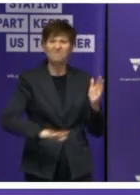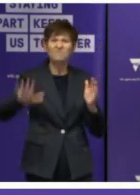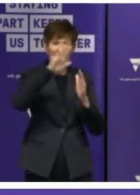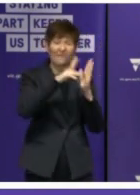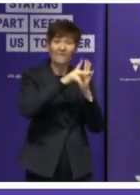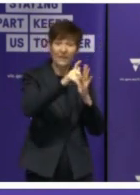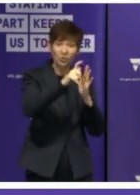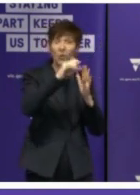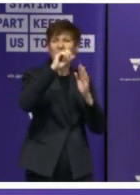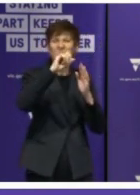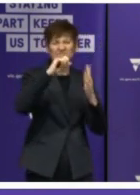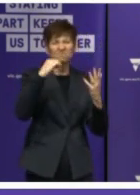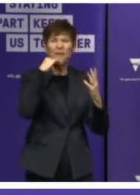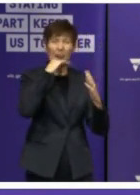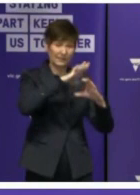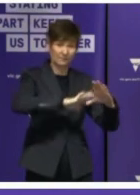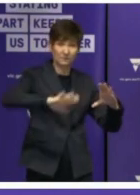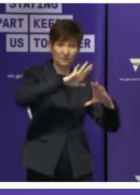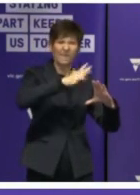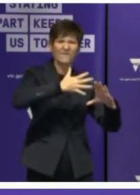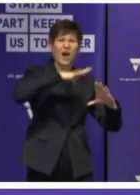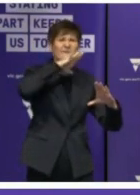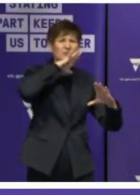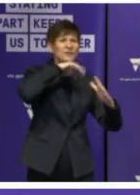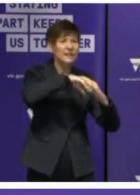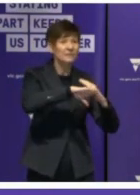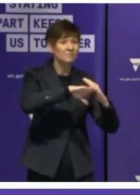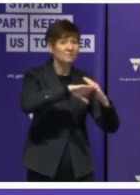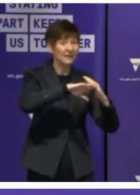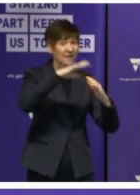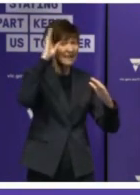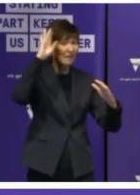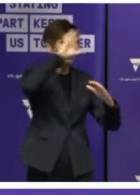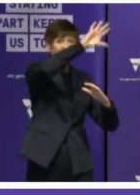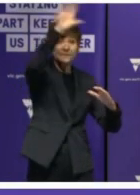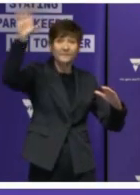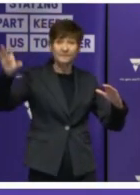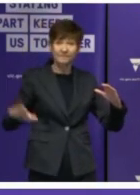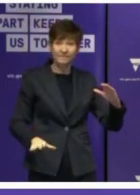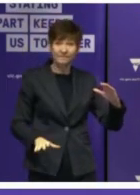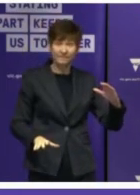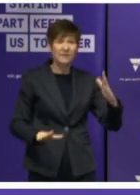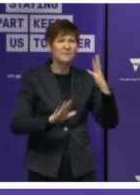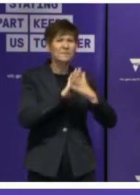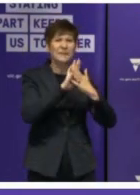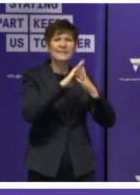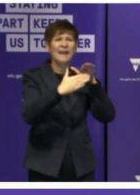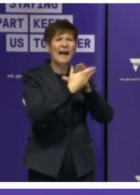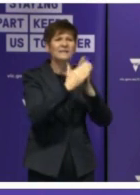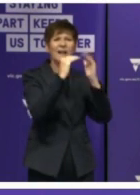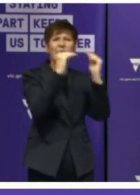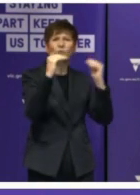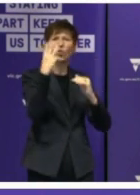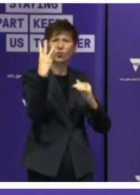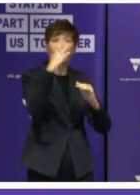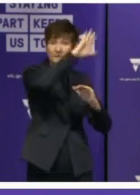from yesterday, so around 500 cases in regional Victoria, that is those LGAs that are under the stage 3 settings, but I would make the